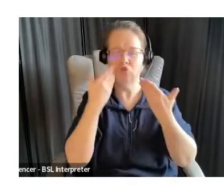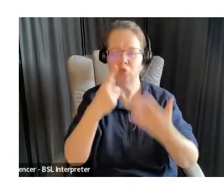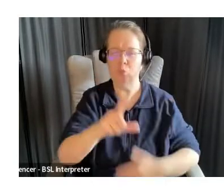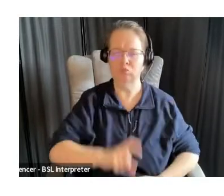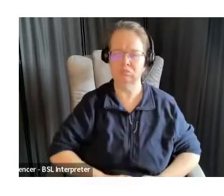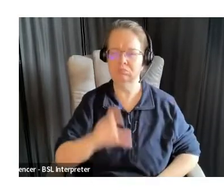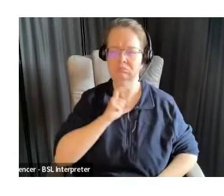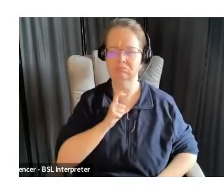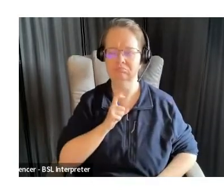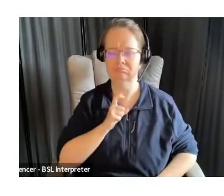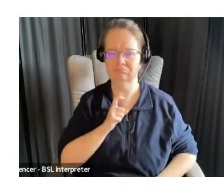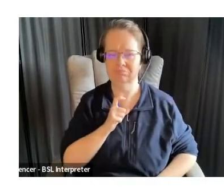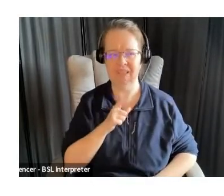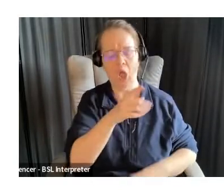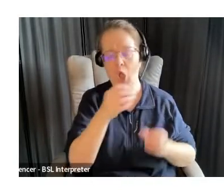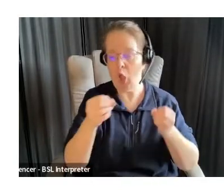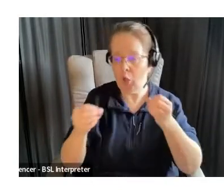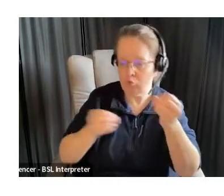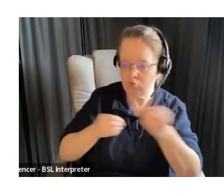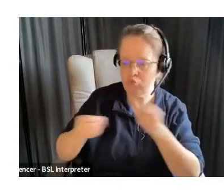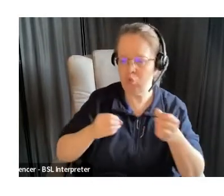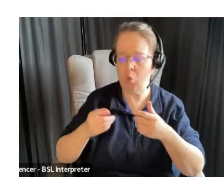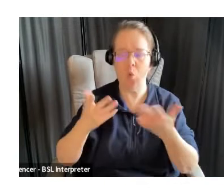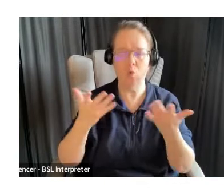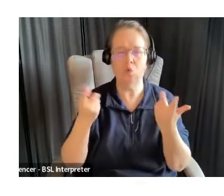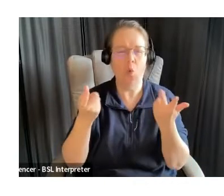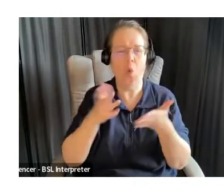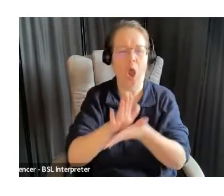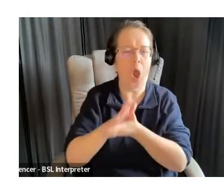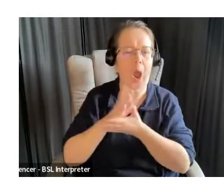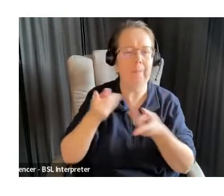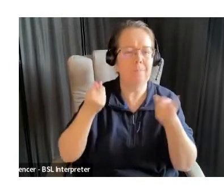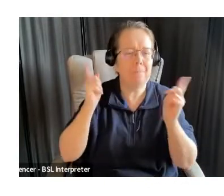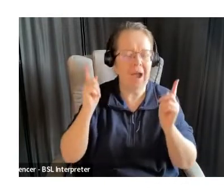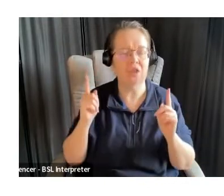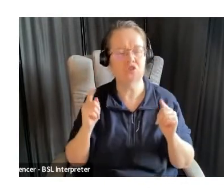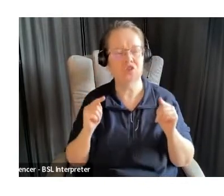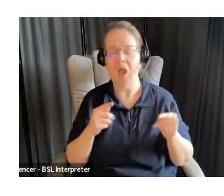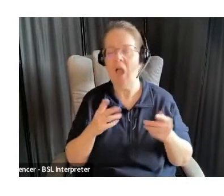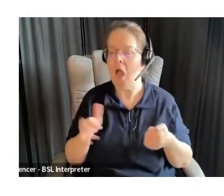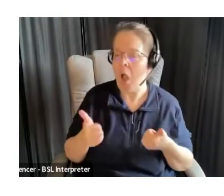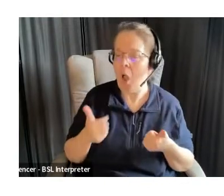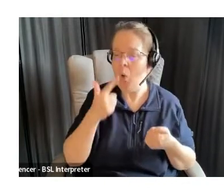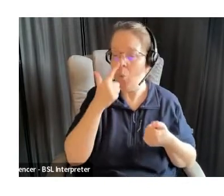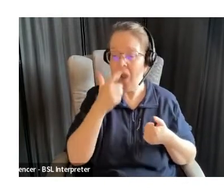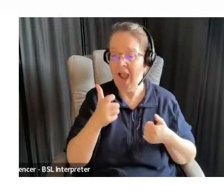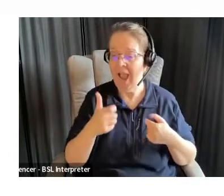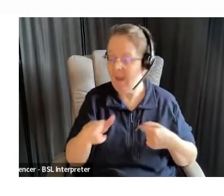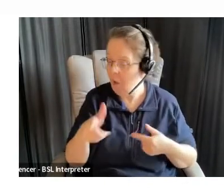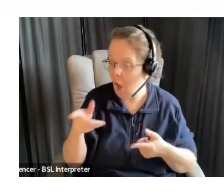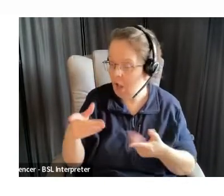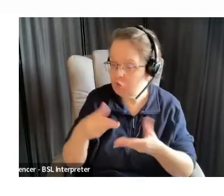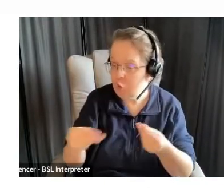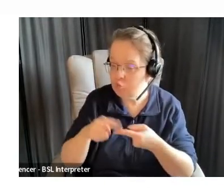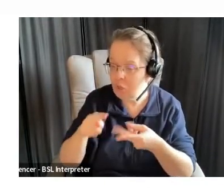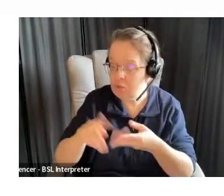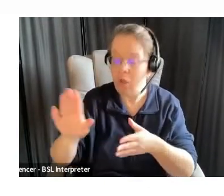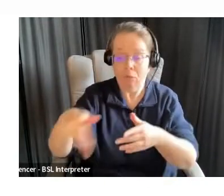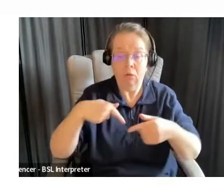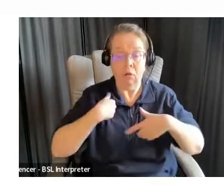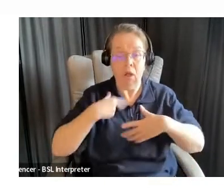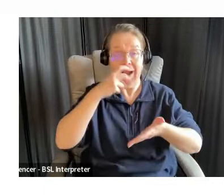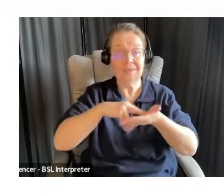it enables that recruiter or hiring manager to actually be able to deliver on that for you. So it's important that we